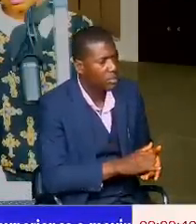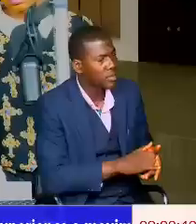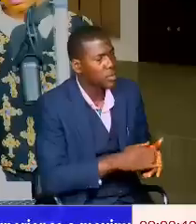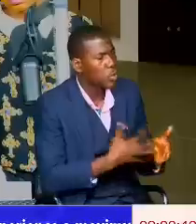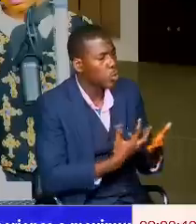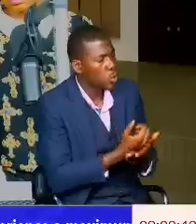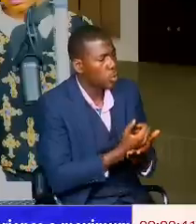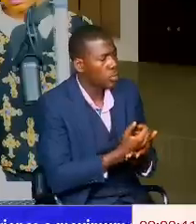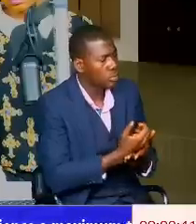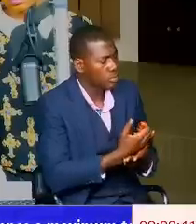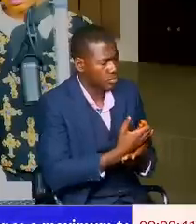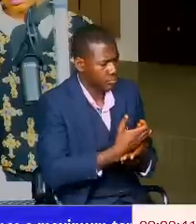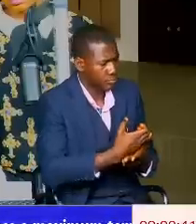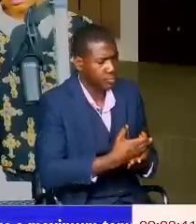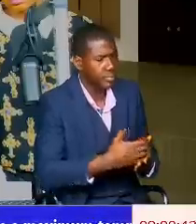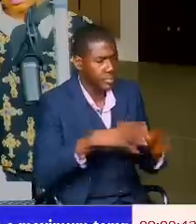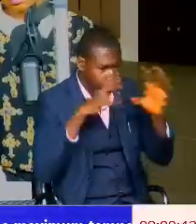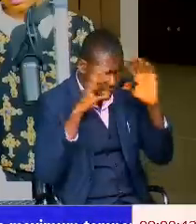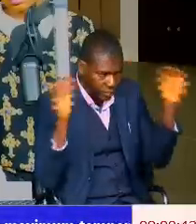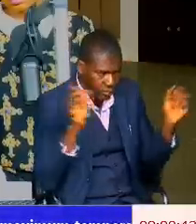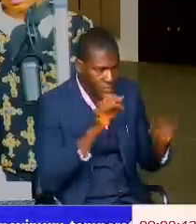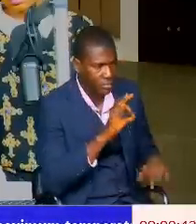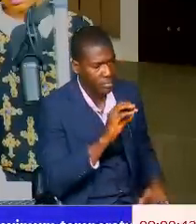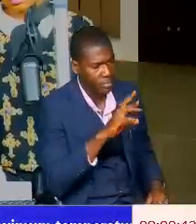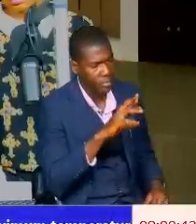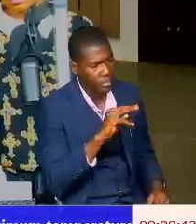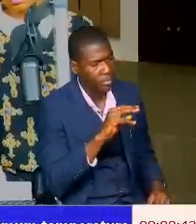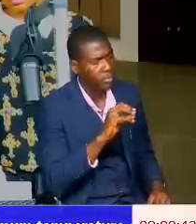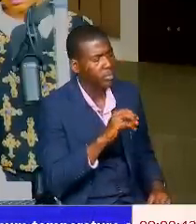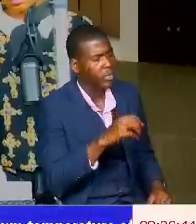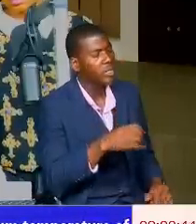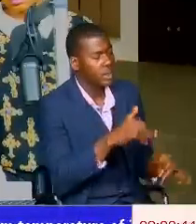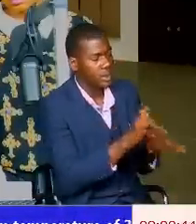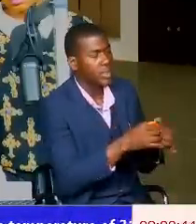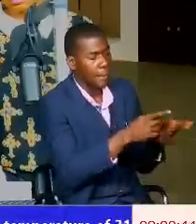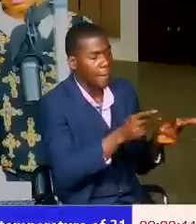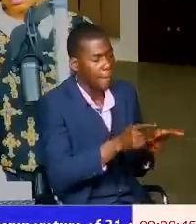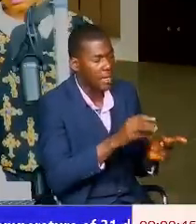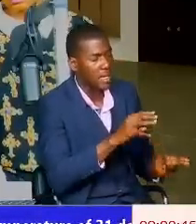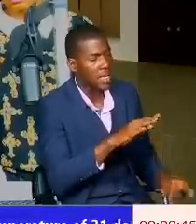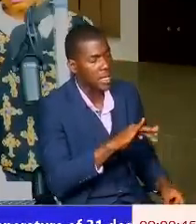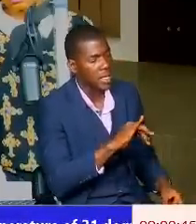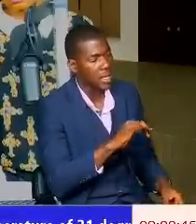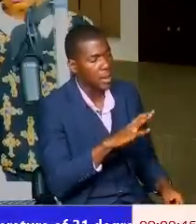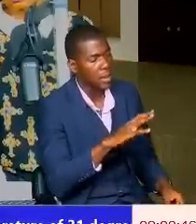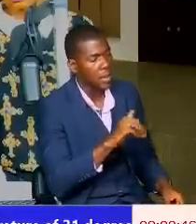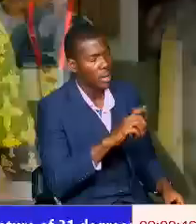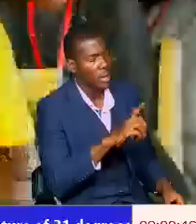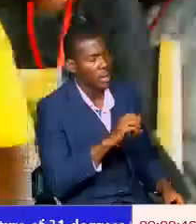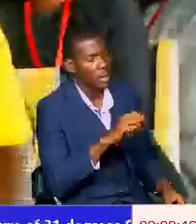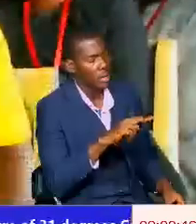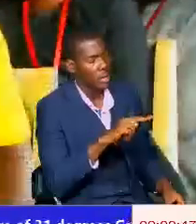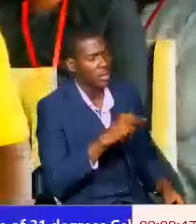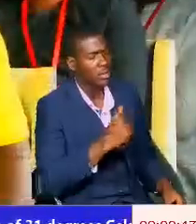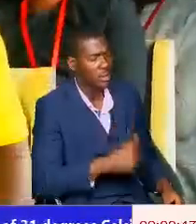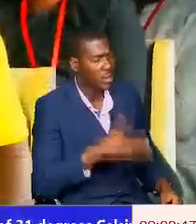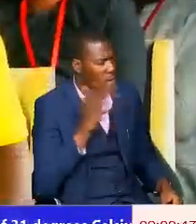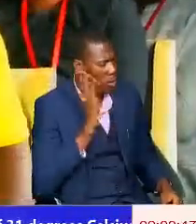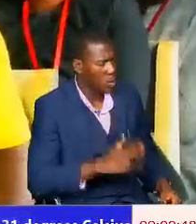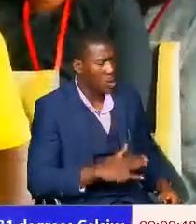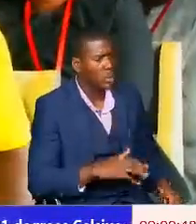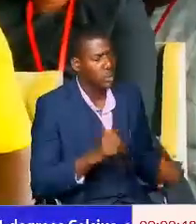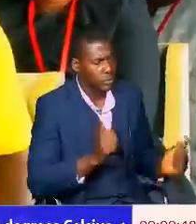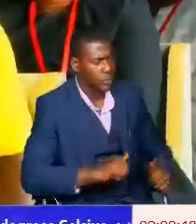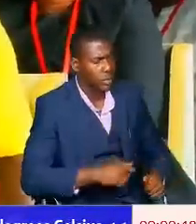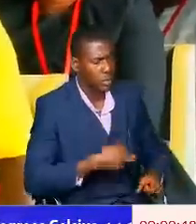I will call her. They will take the matter up. They have been handling such cases I learned.